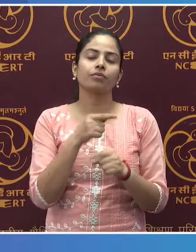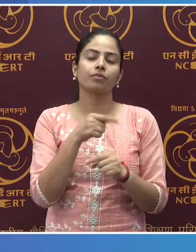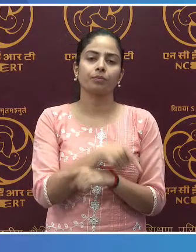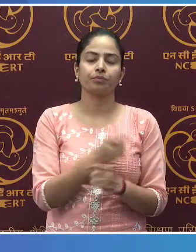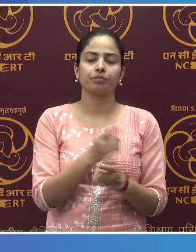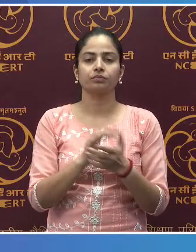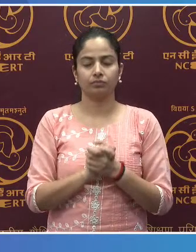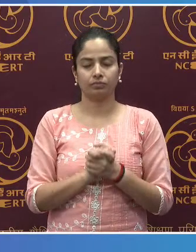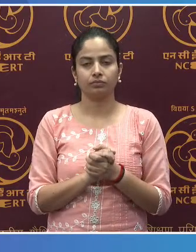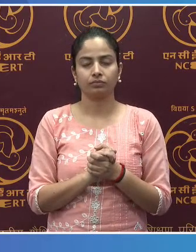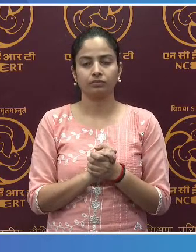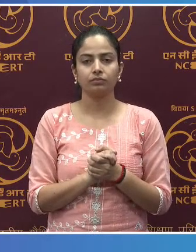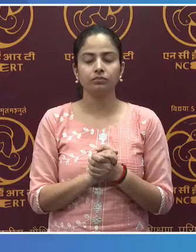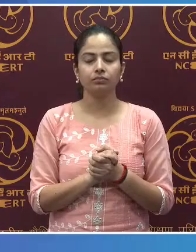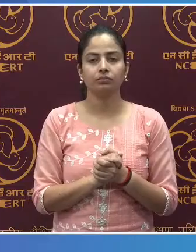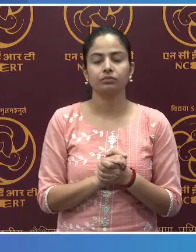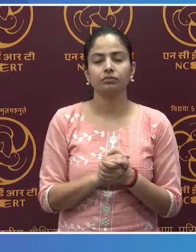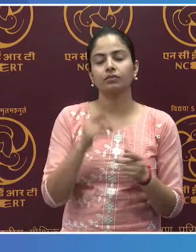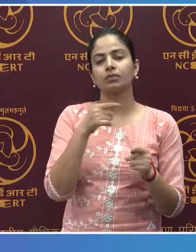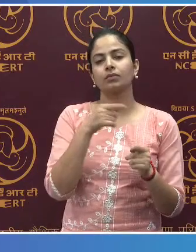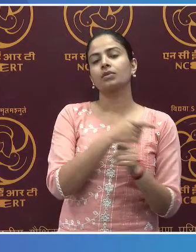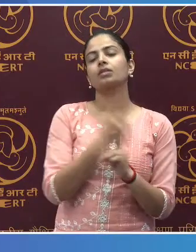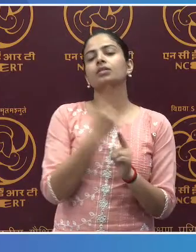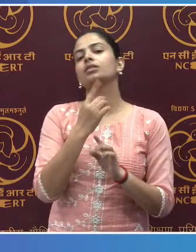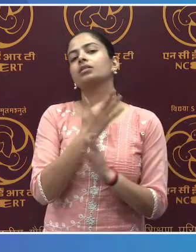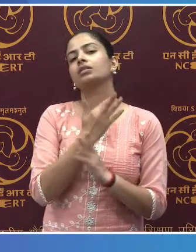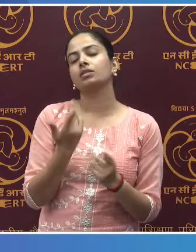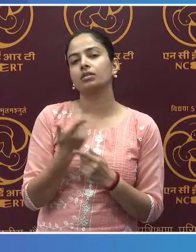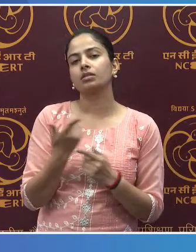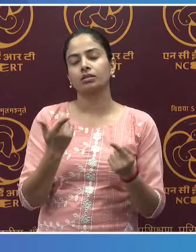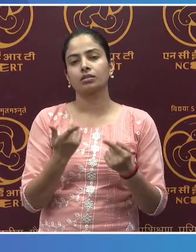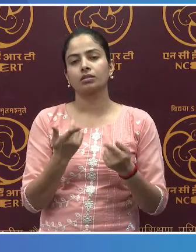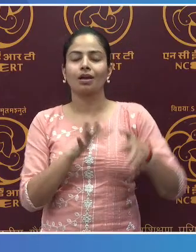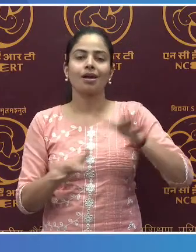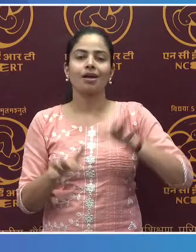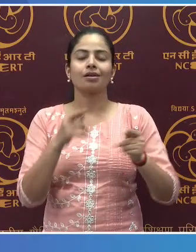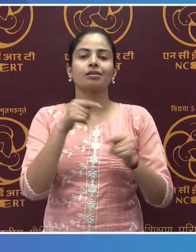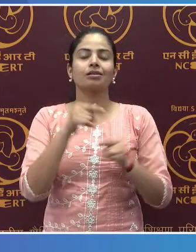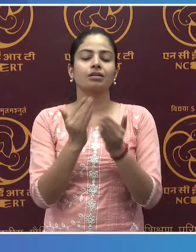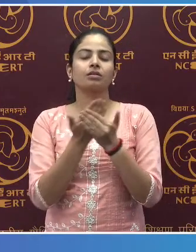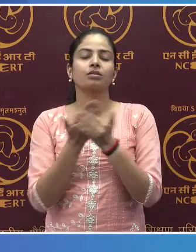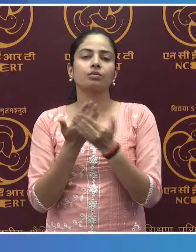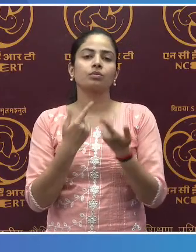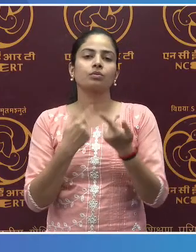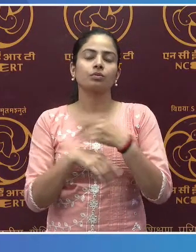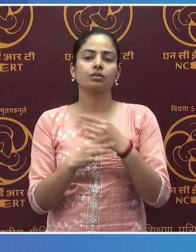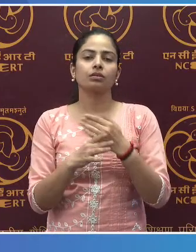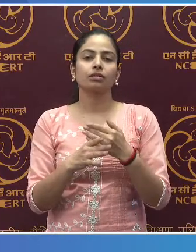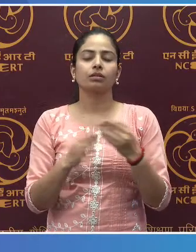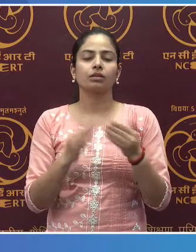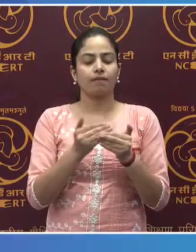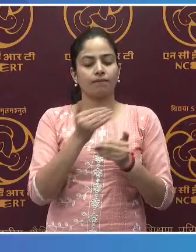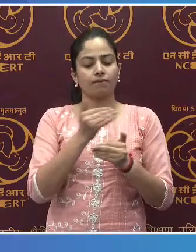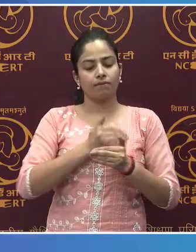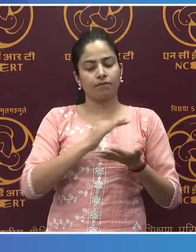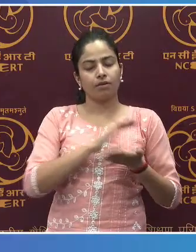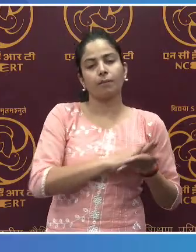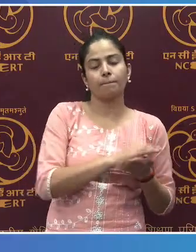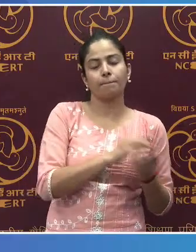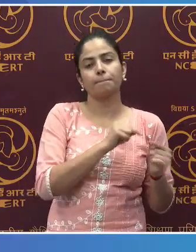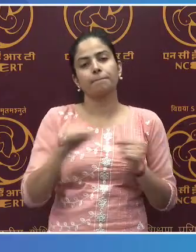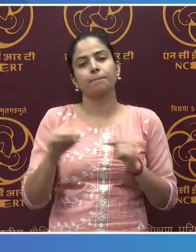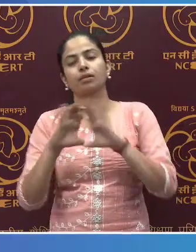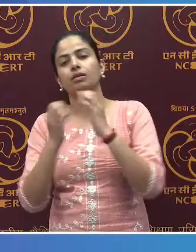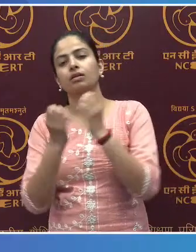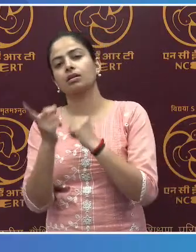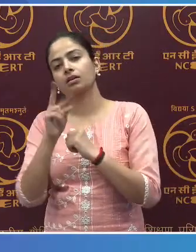Framework for School Education that sets the actions for the school education education right from the Balvatika to the 12th standard and